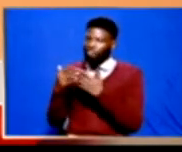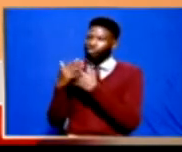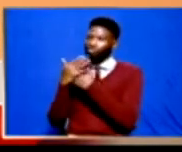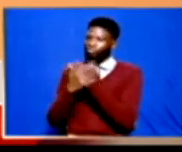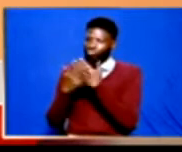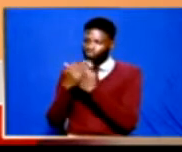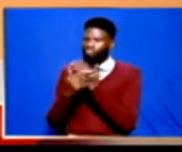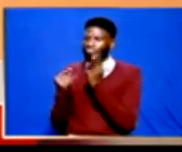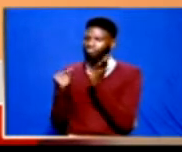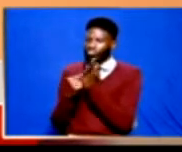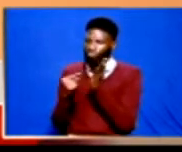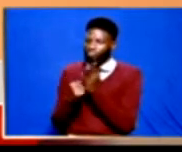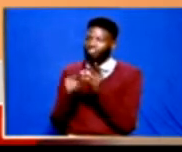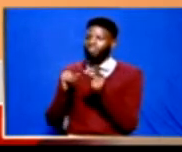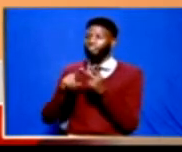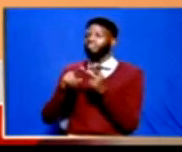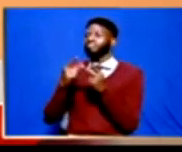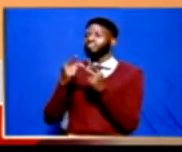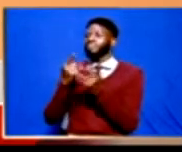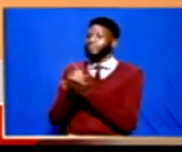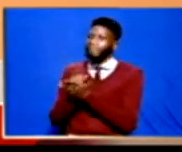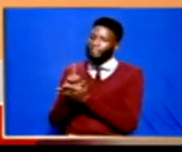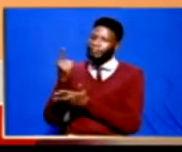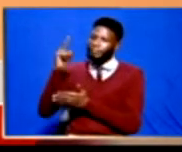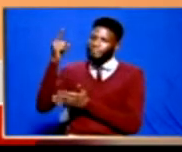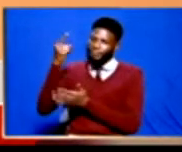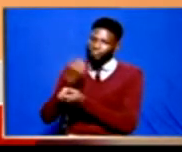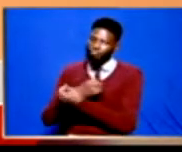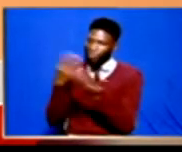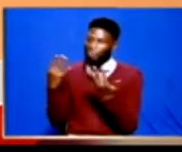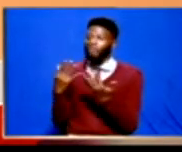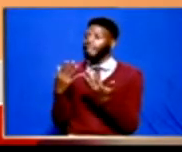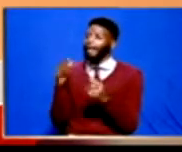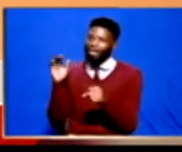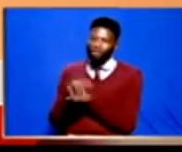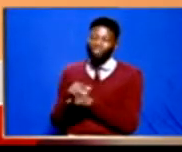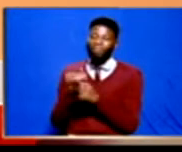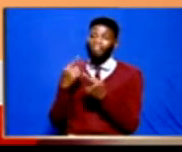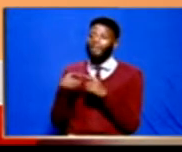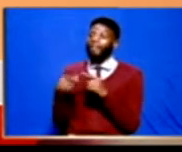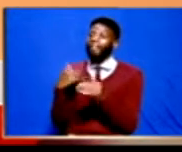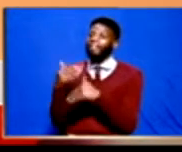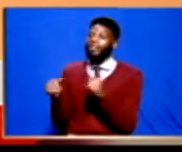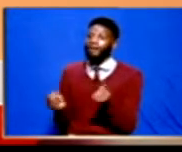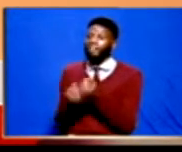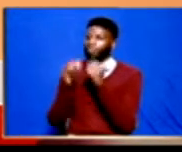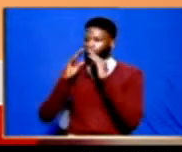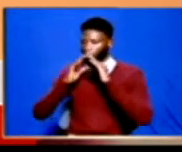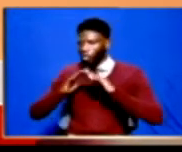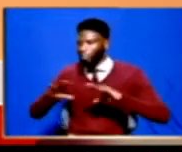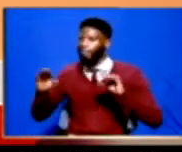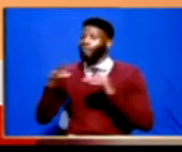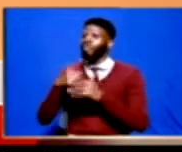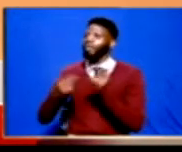to missiles and so much. Then all of a sudden, There was a lot of quietness. What happened?